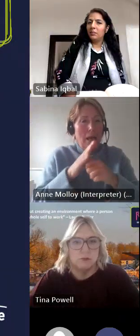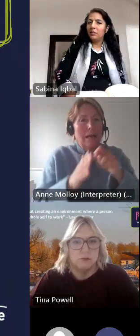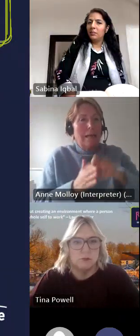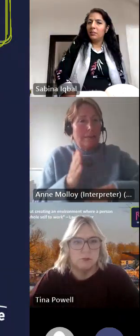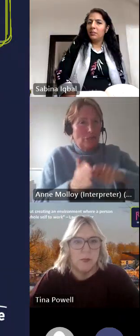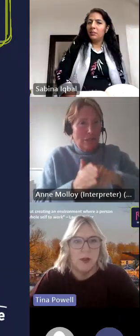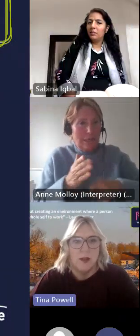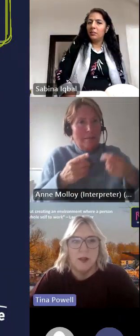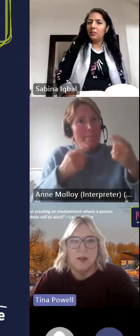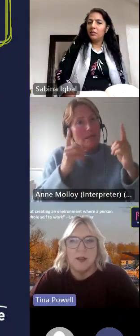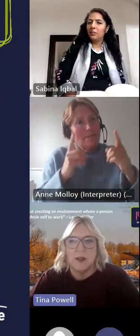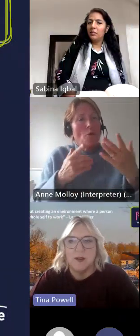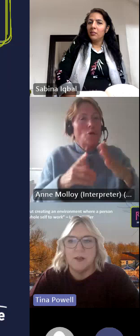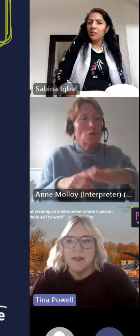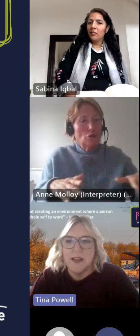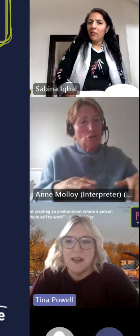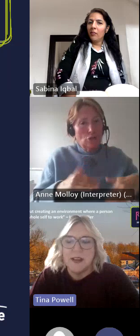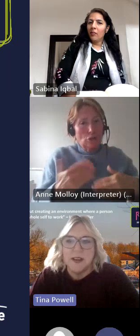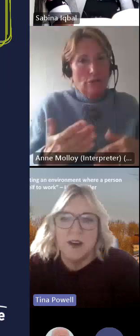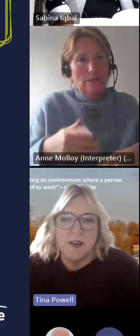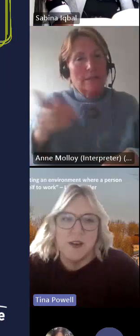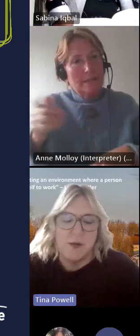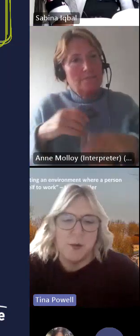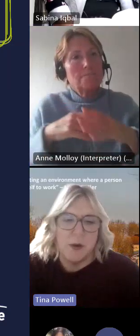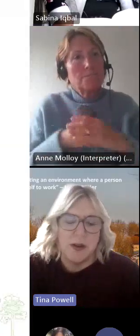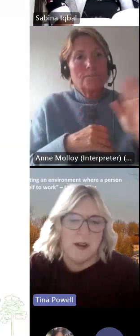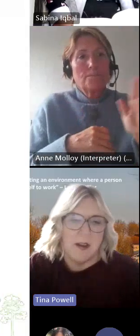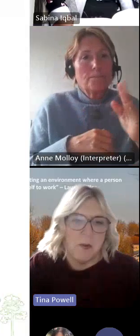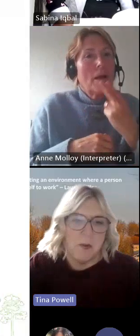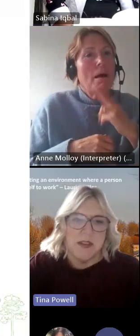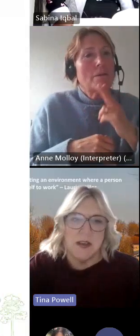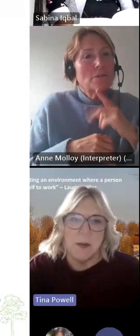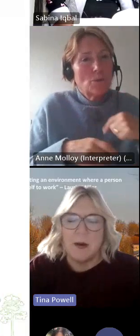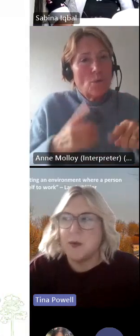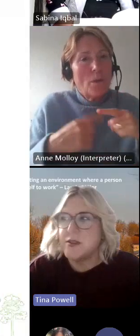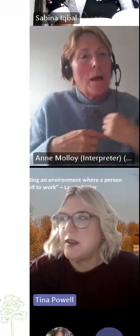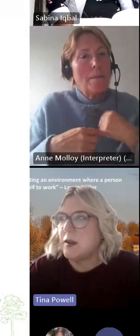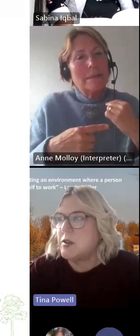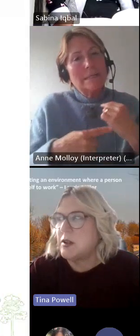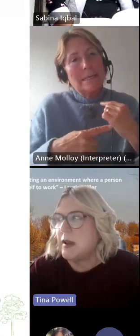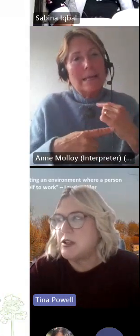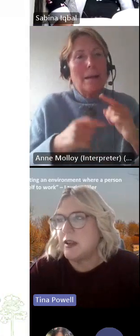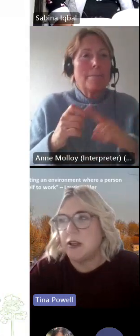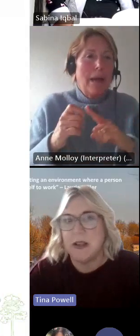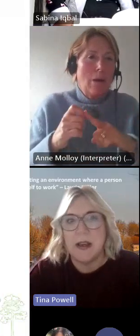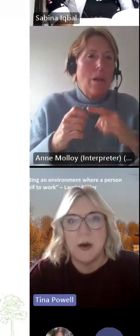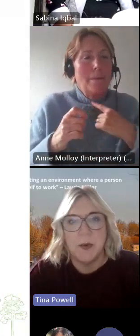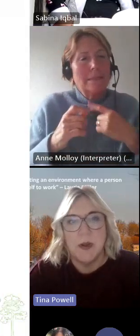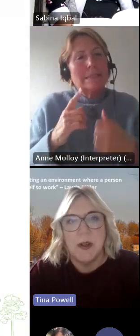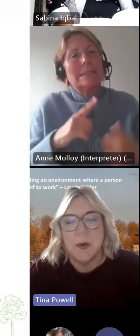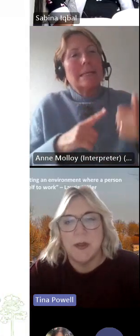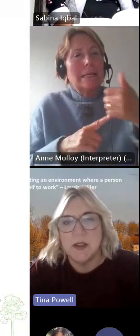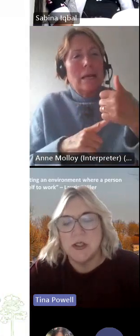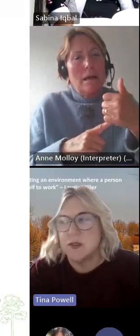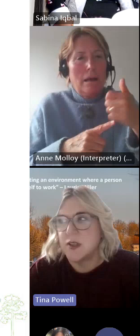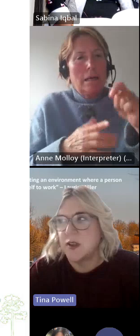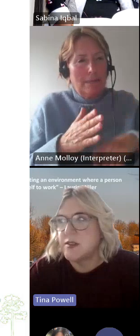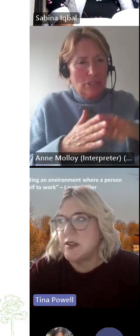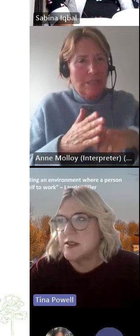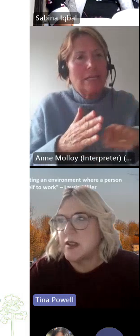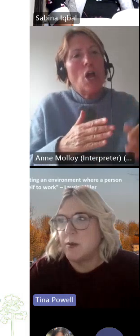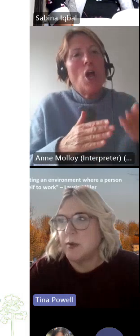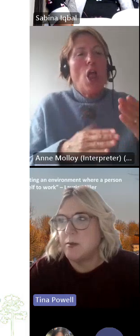Services. Thank you, Christy. Good afternoon, everyone. I'm Tina Powell. I'm the Senior Commissioning Manager in Early Help within